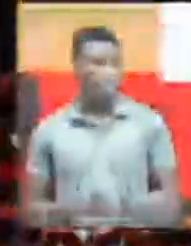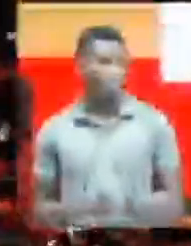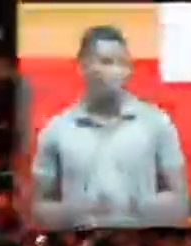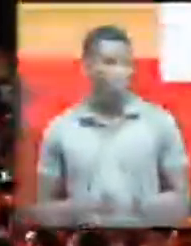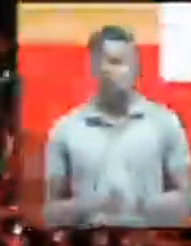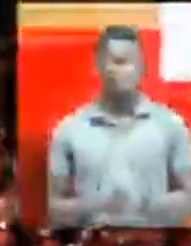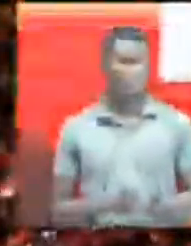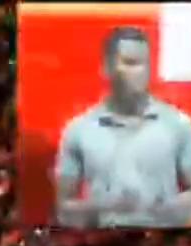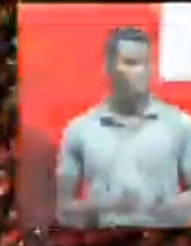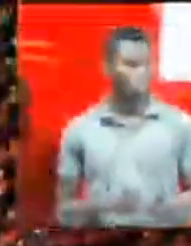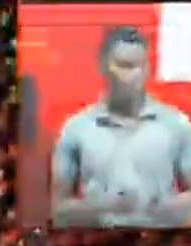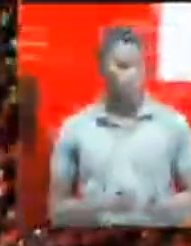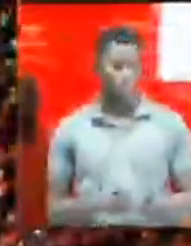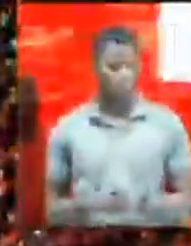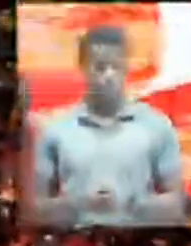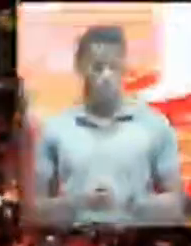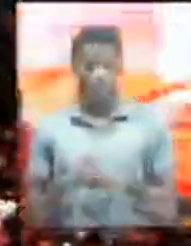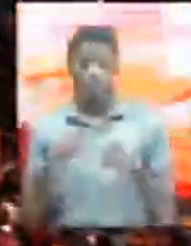Hold on.